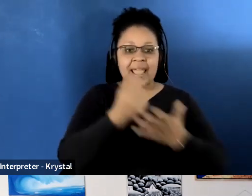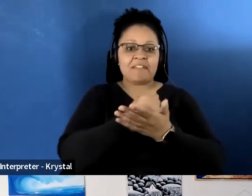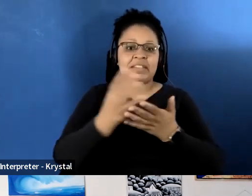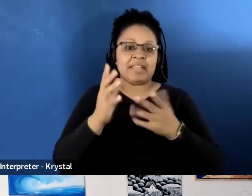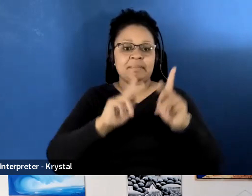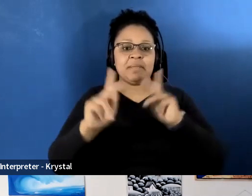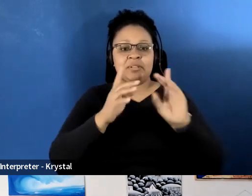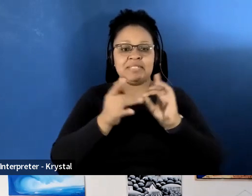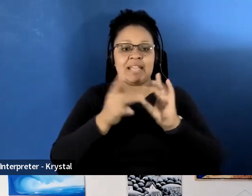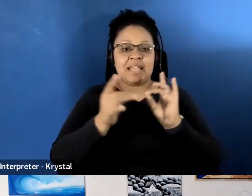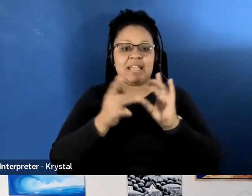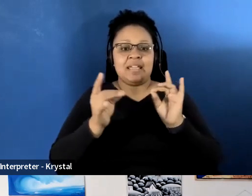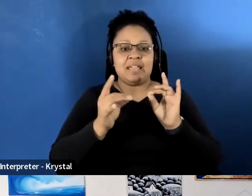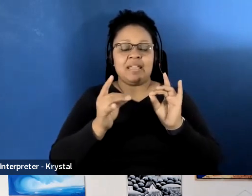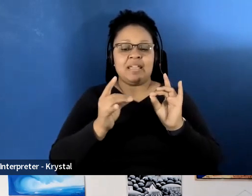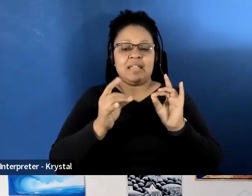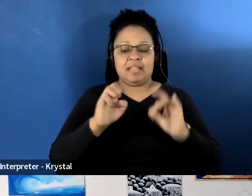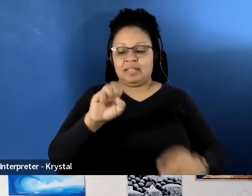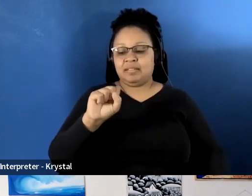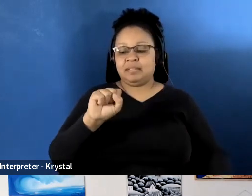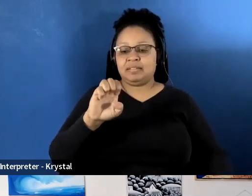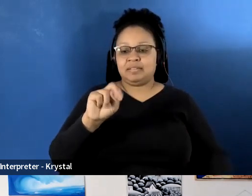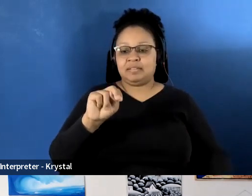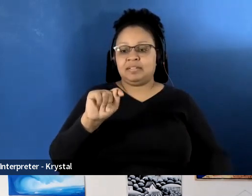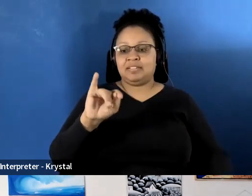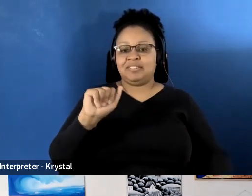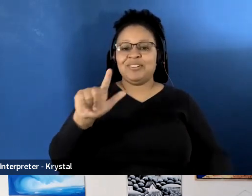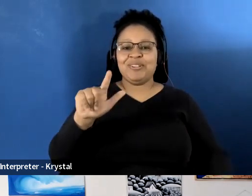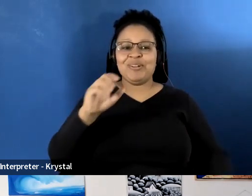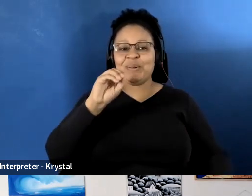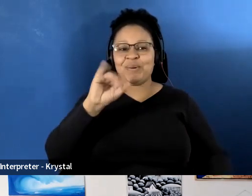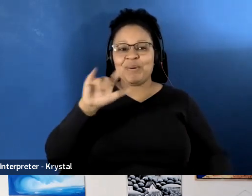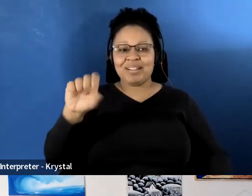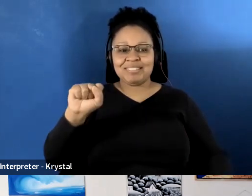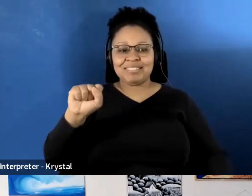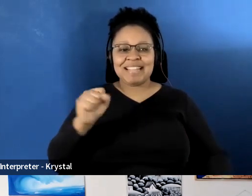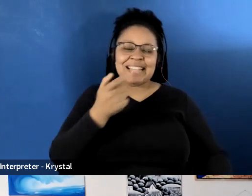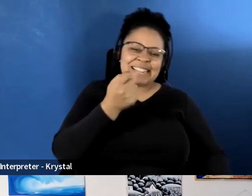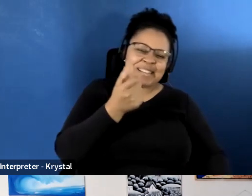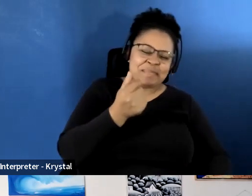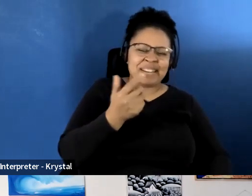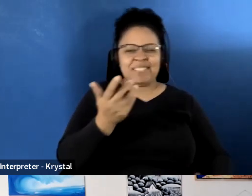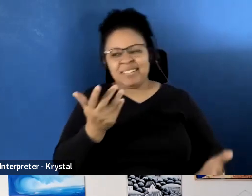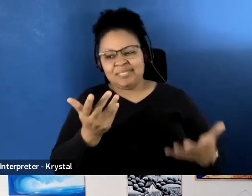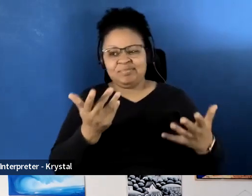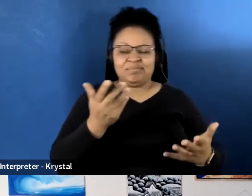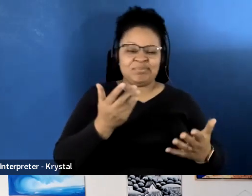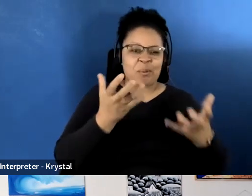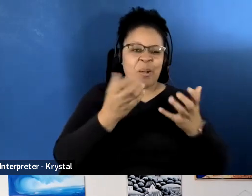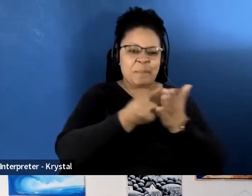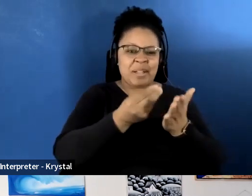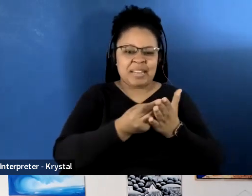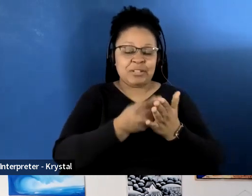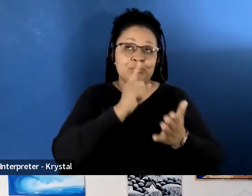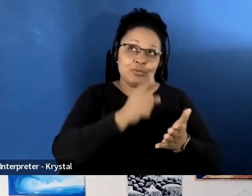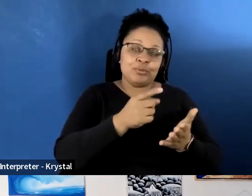about aromatherapy and essential oils. It's kind of a pyramid scheme right now, but that's all true. They're just using it as a